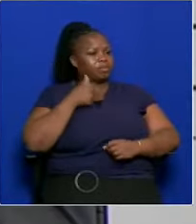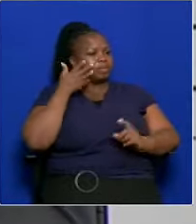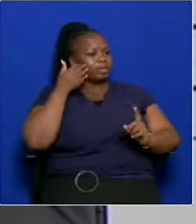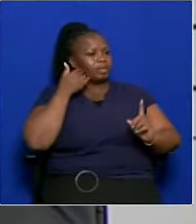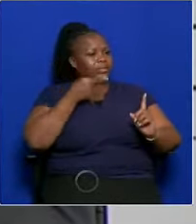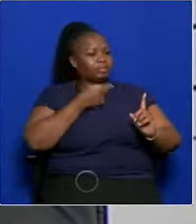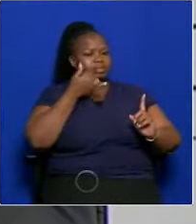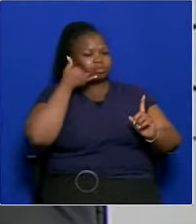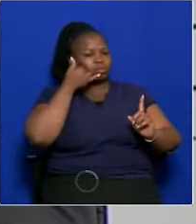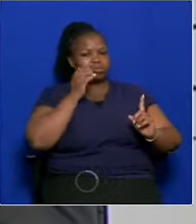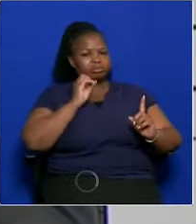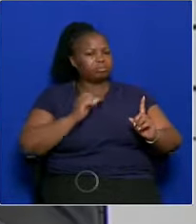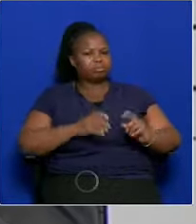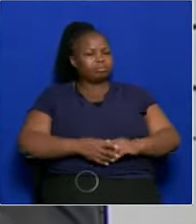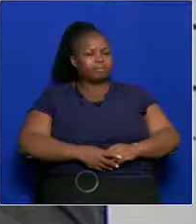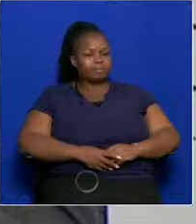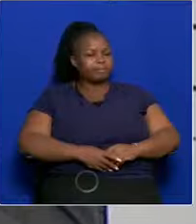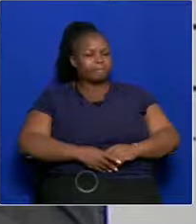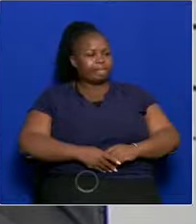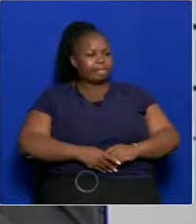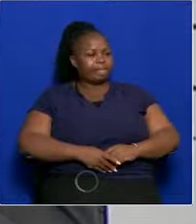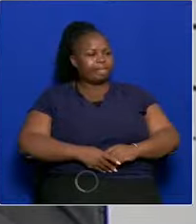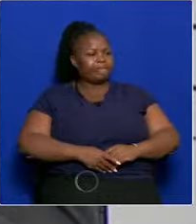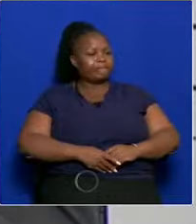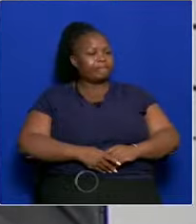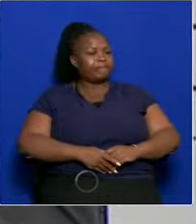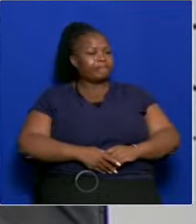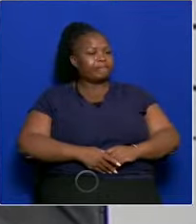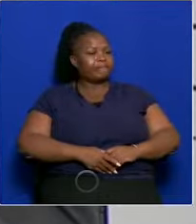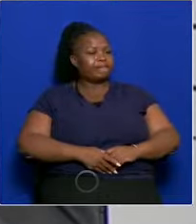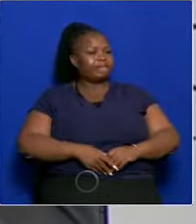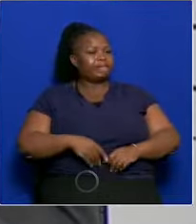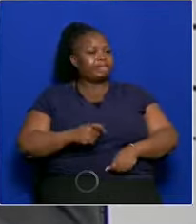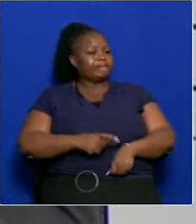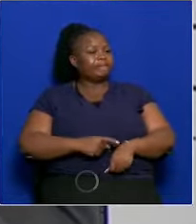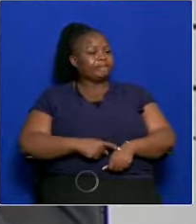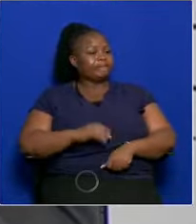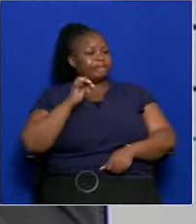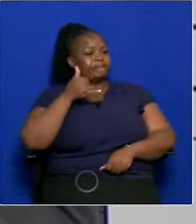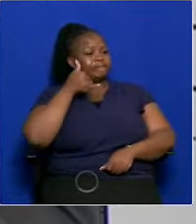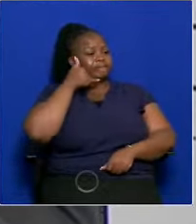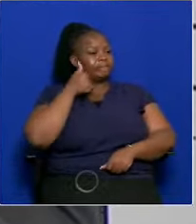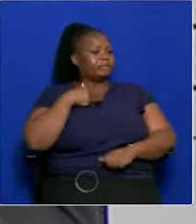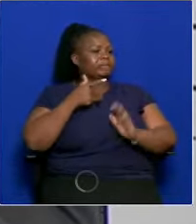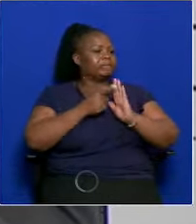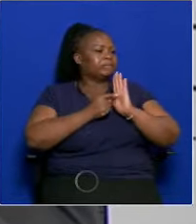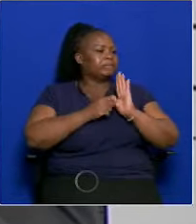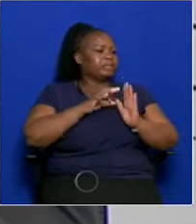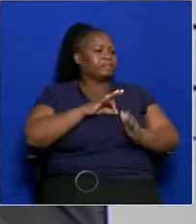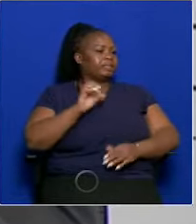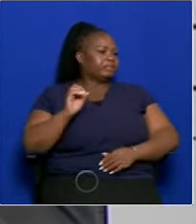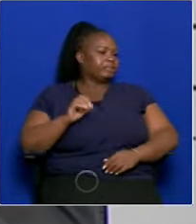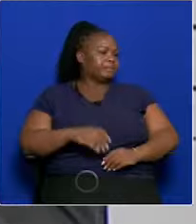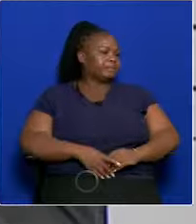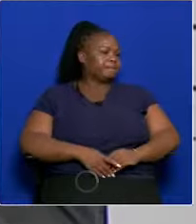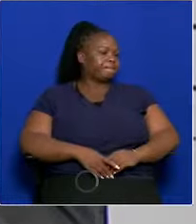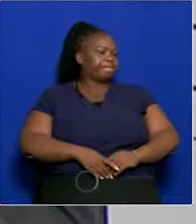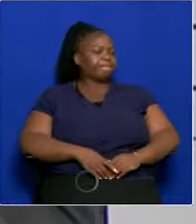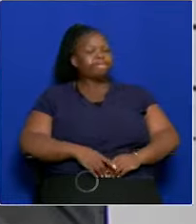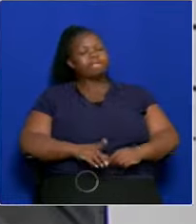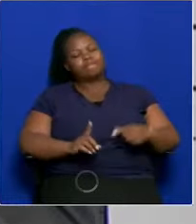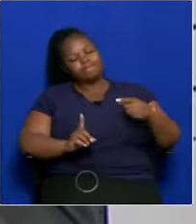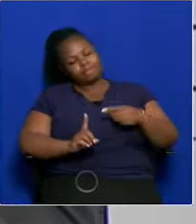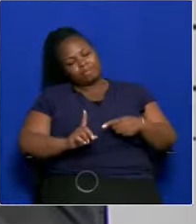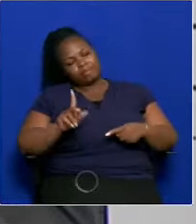duration. The phone call we had, it was on the 30th. And with Mr. Kaula, it was in